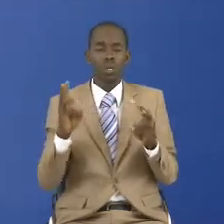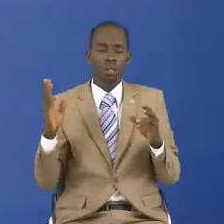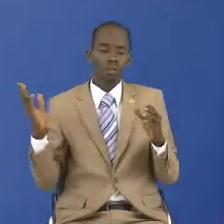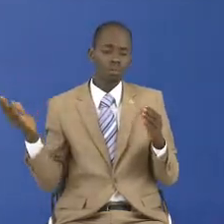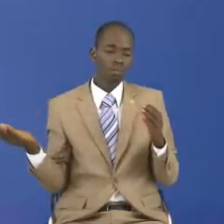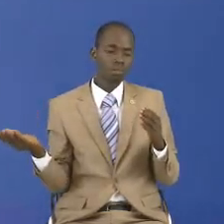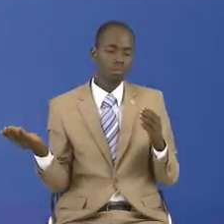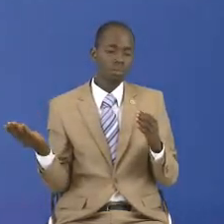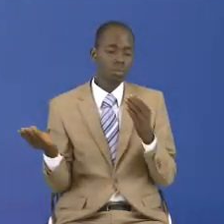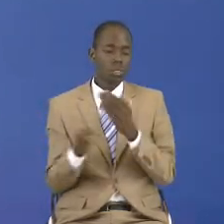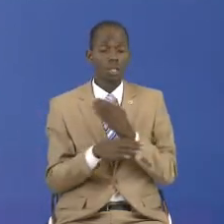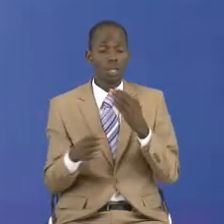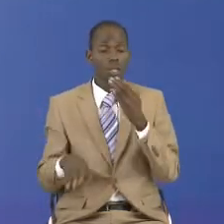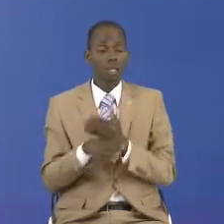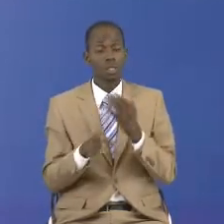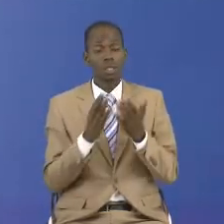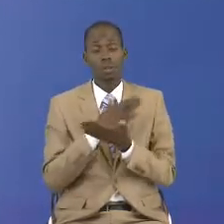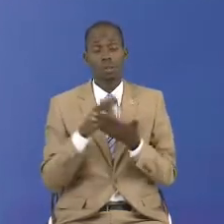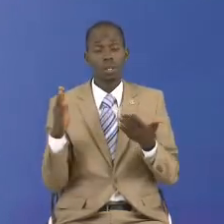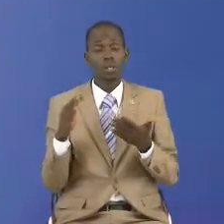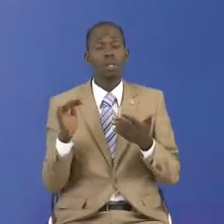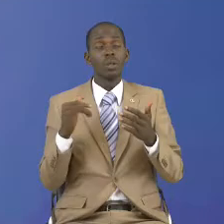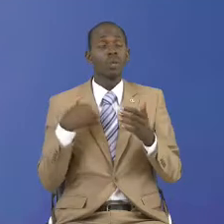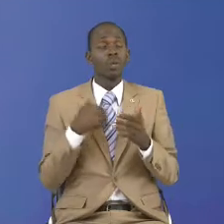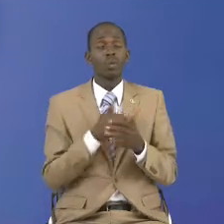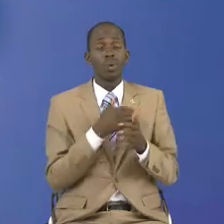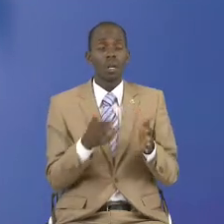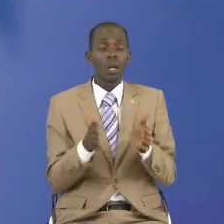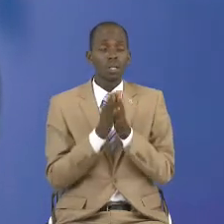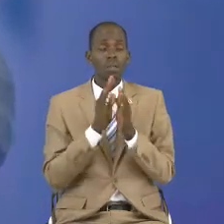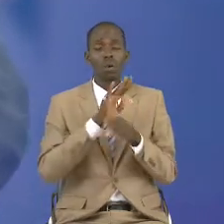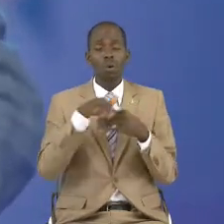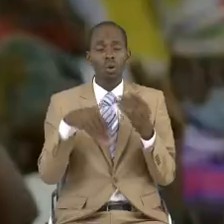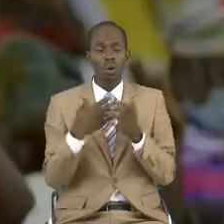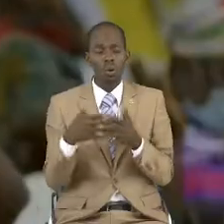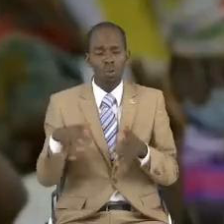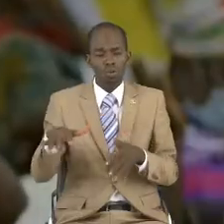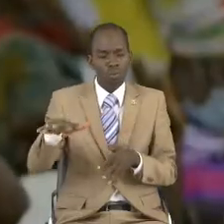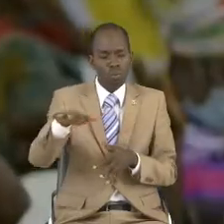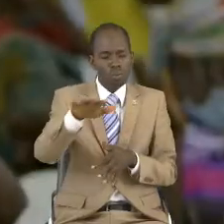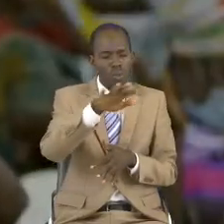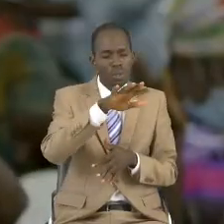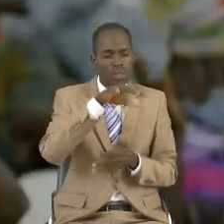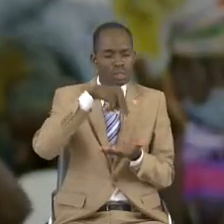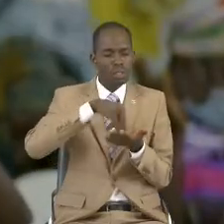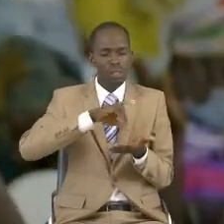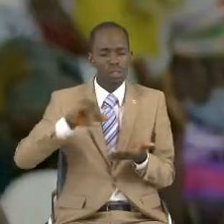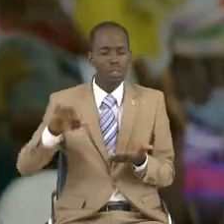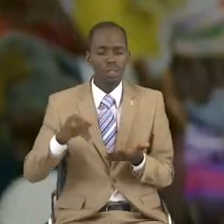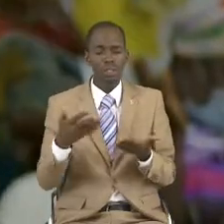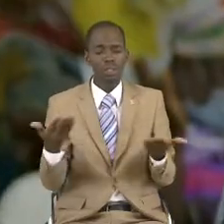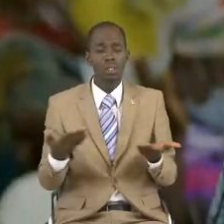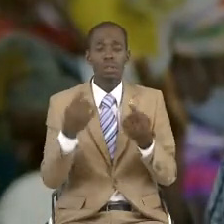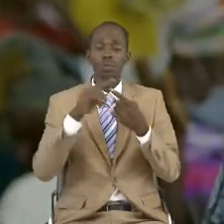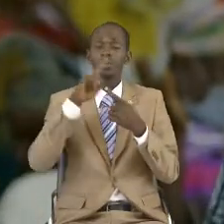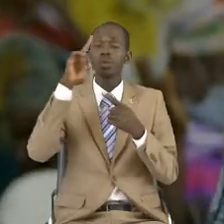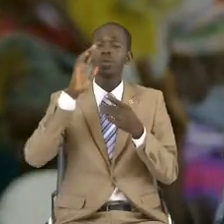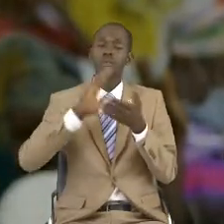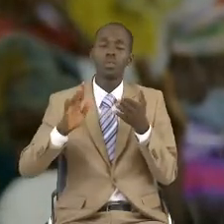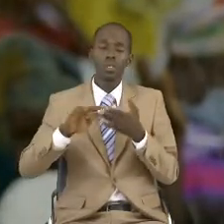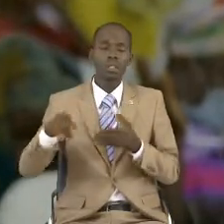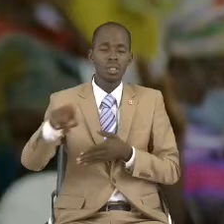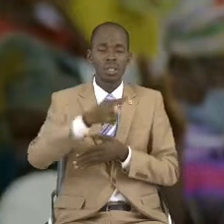ask oh lord all these who have come forgive their sins in jesus